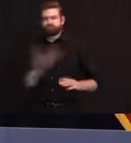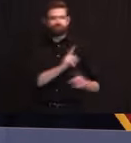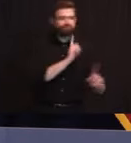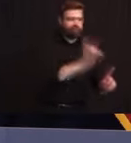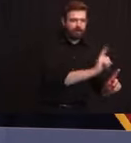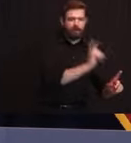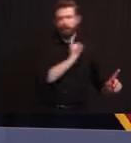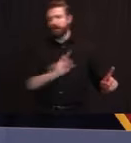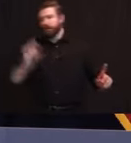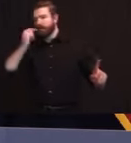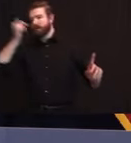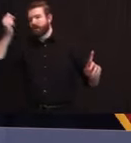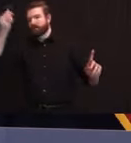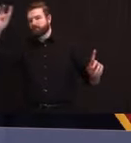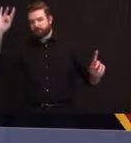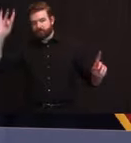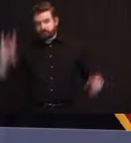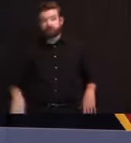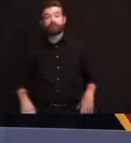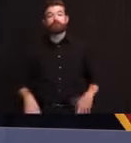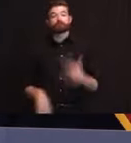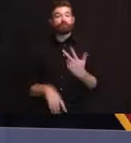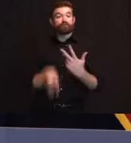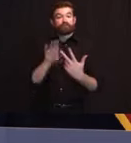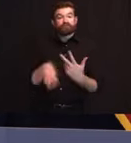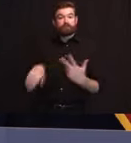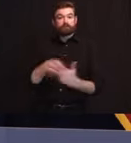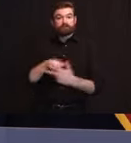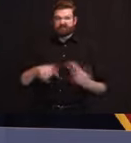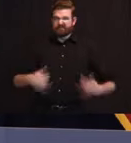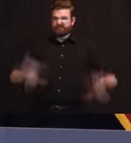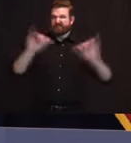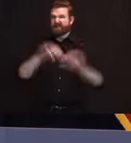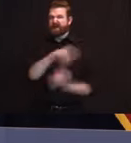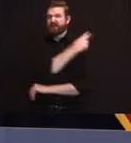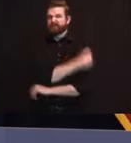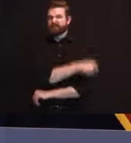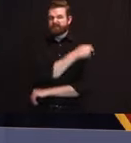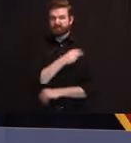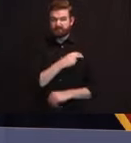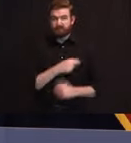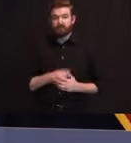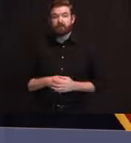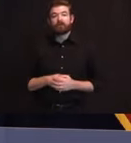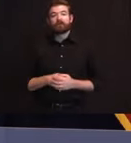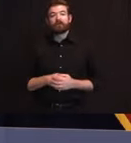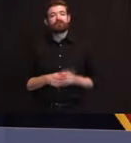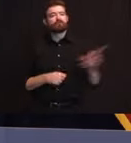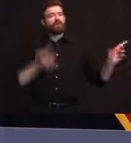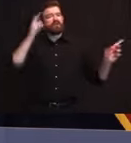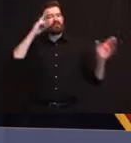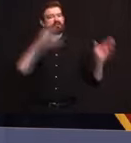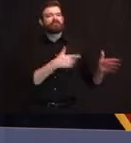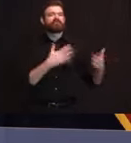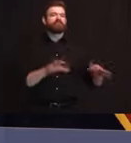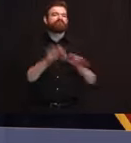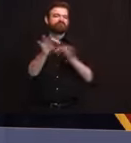3 children are currently hospitalized. The governor reviewed the new cases and deaths reported. In terms of deaths, the